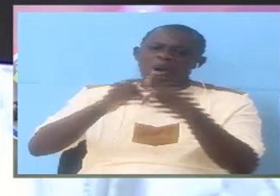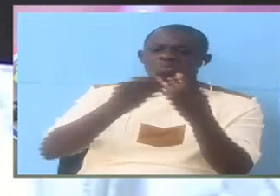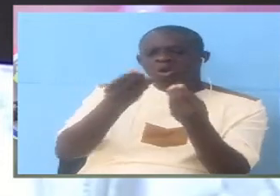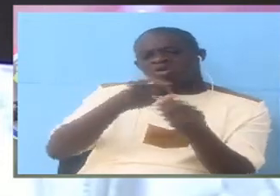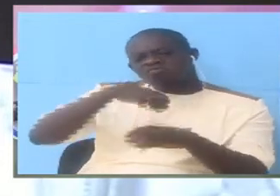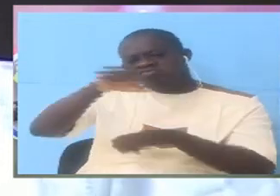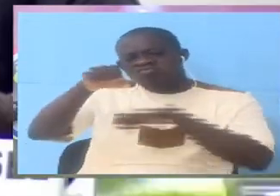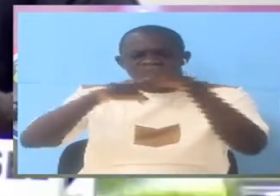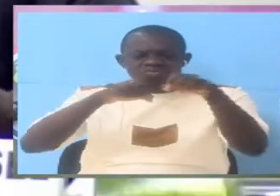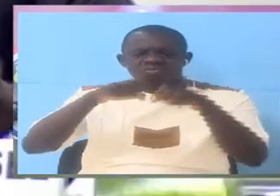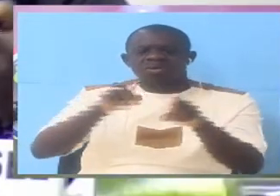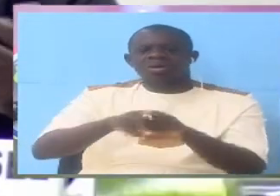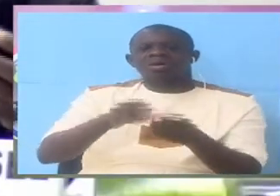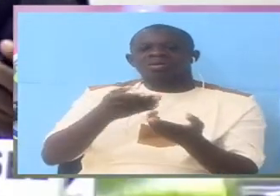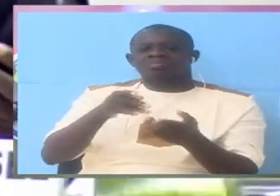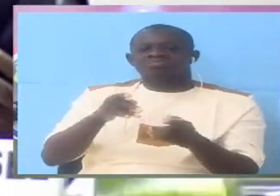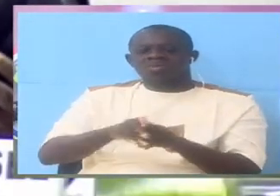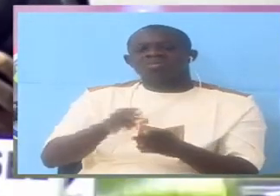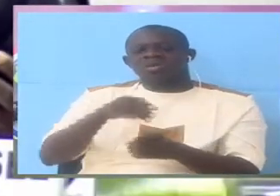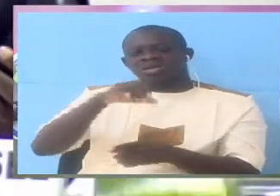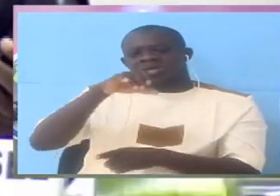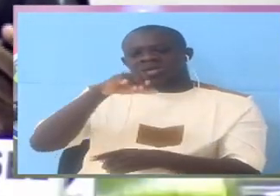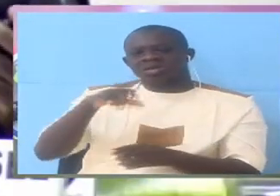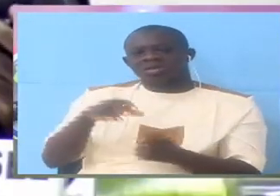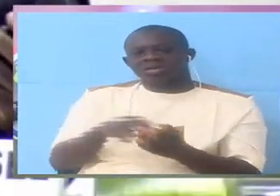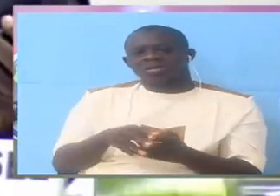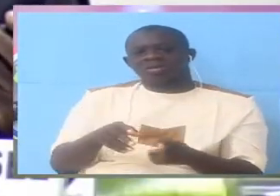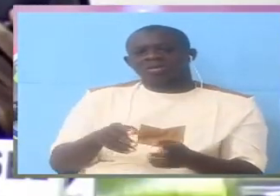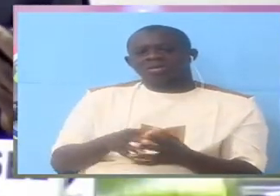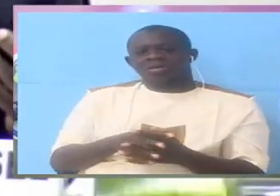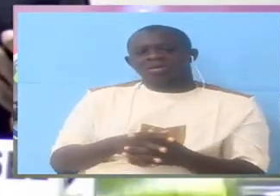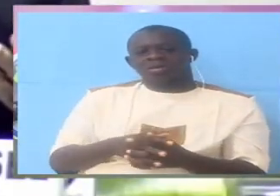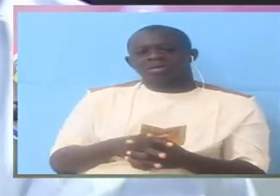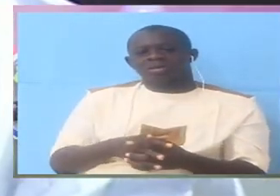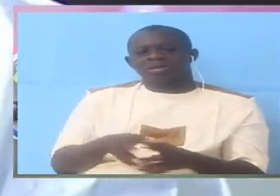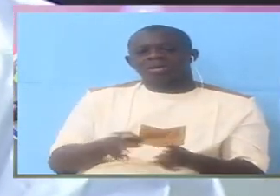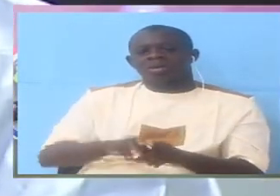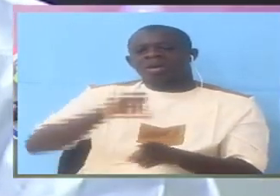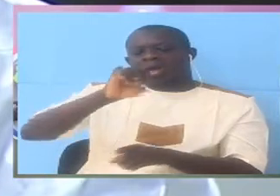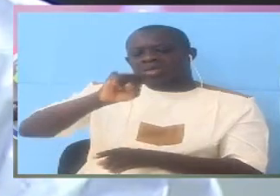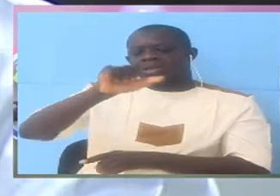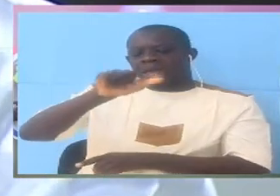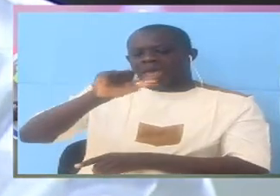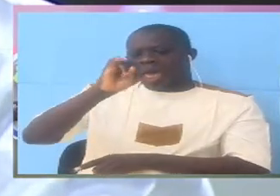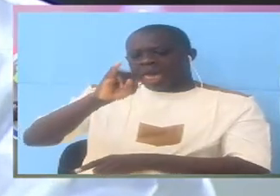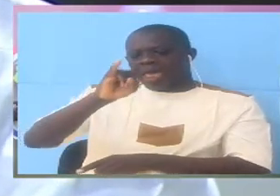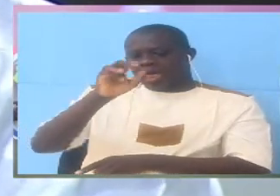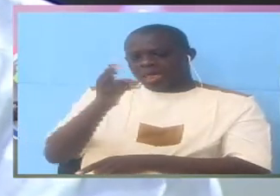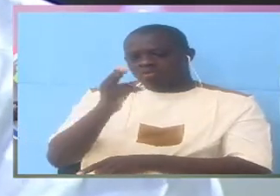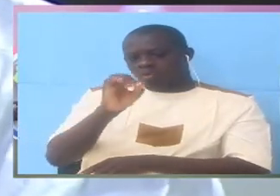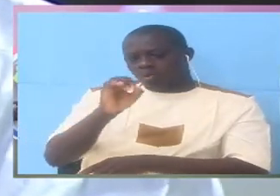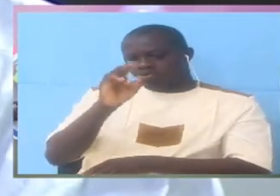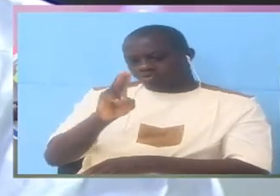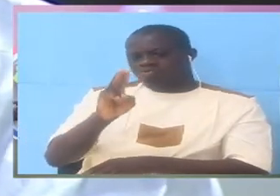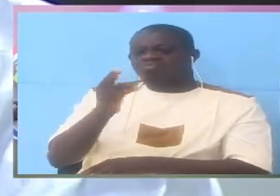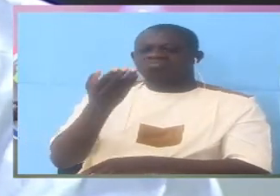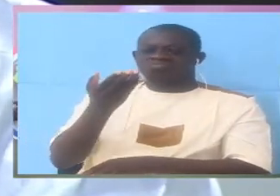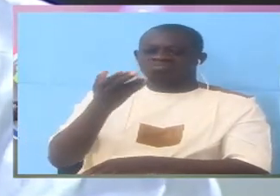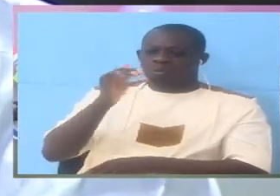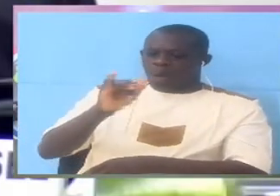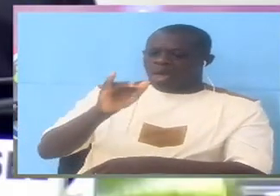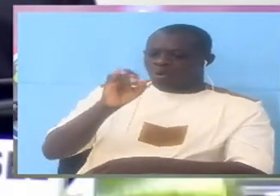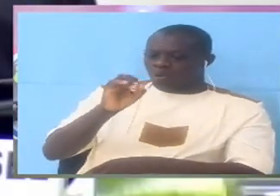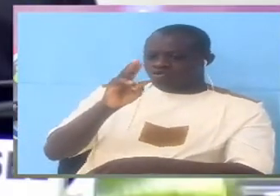Say who you were, Sisoko. Sorry, that's not clear. Sorry, what did he say? Say who you were, Sisoko. I've once arrested him and detained